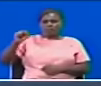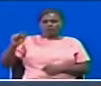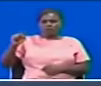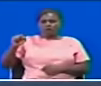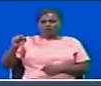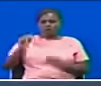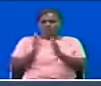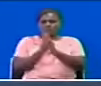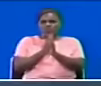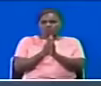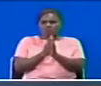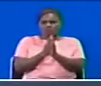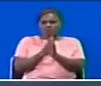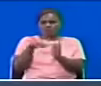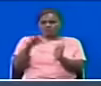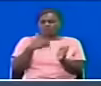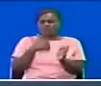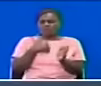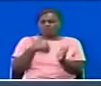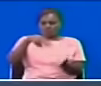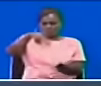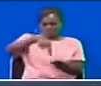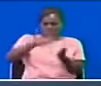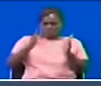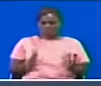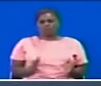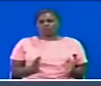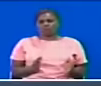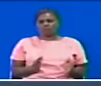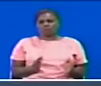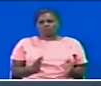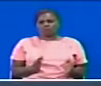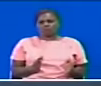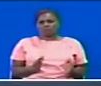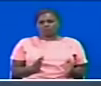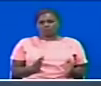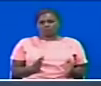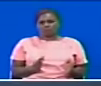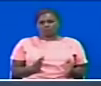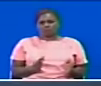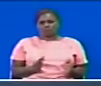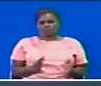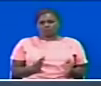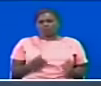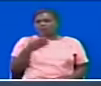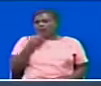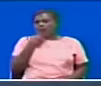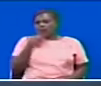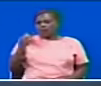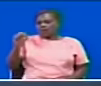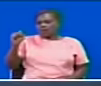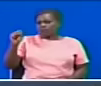the senator give us respond a candidate. To that. And they have the candidates. And I've given you the credentials of the candidates that they have. Well, the only candidate then in among all will be Sally